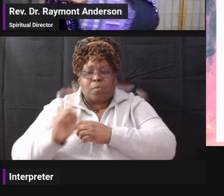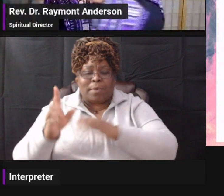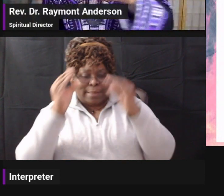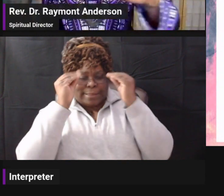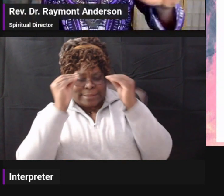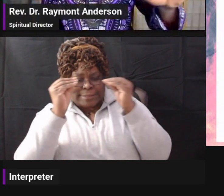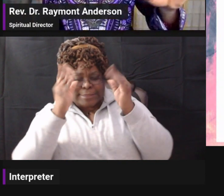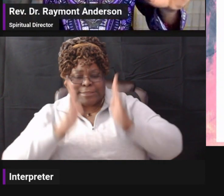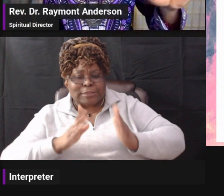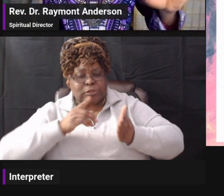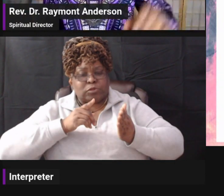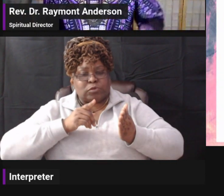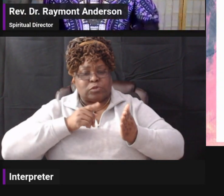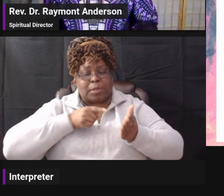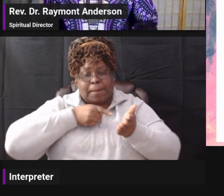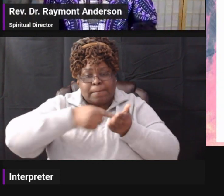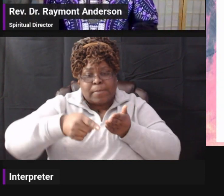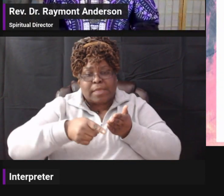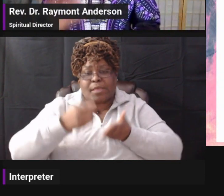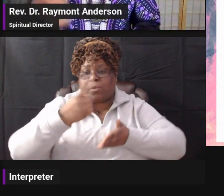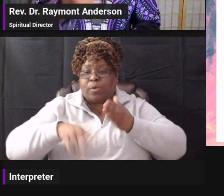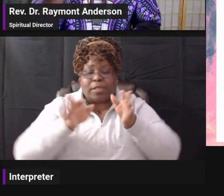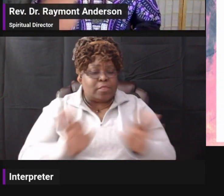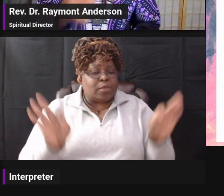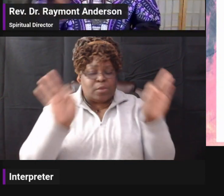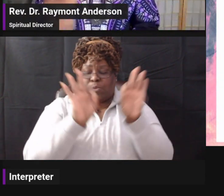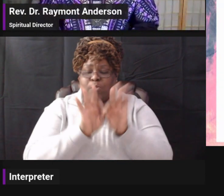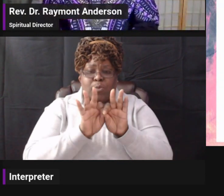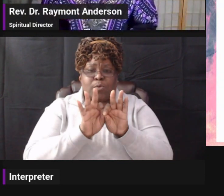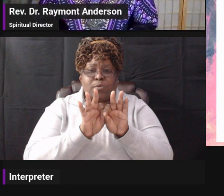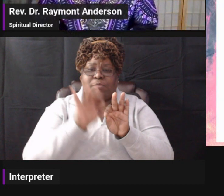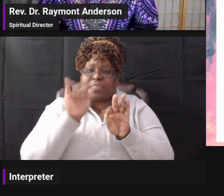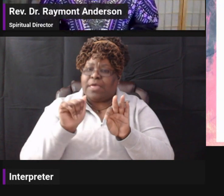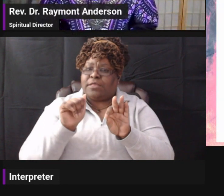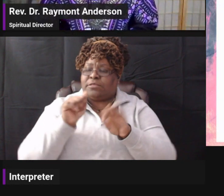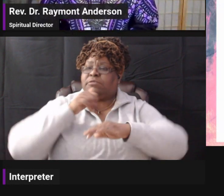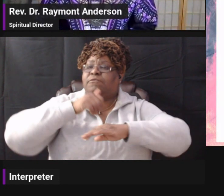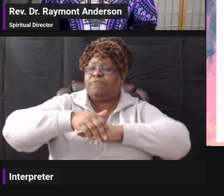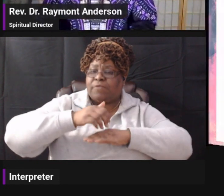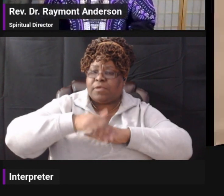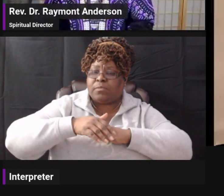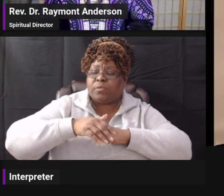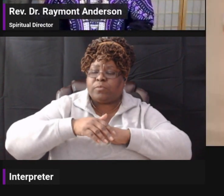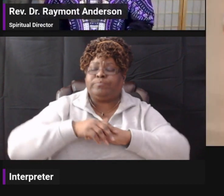Universally, teachers are paid what they are worth. Then greatness is readily